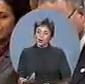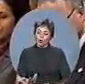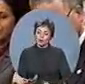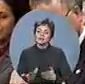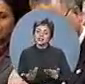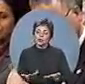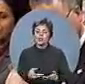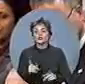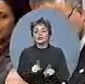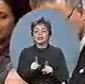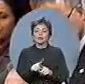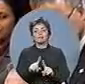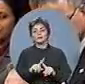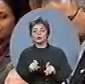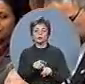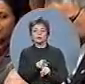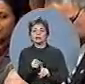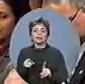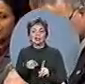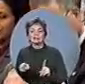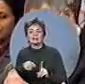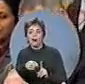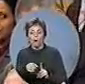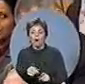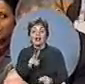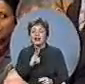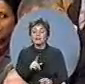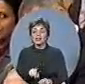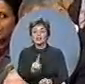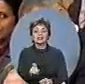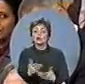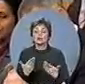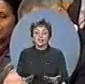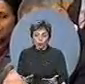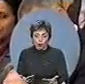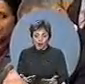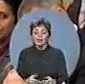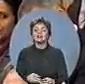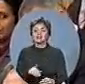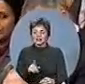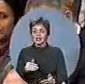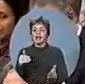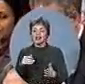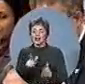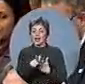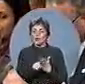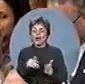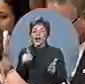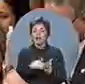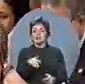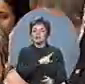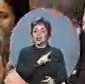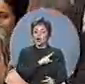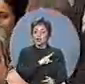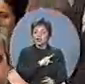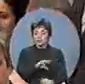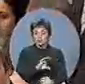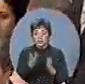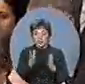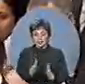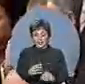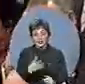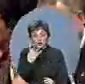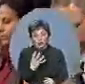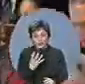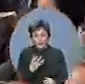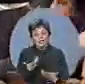day is a serious question of the Anti-Terrorism Act and the risk that Canadians are being put at because the Liberals are pulling their support for those important public